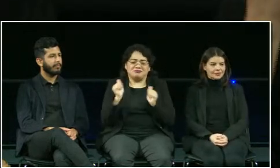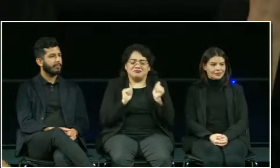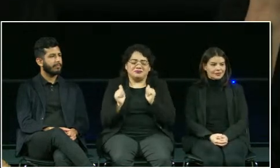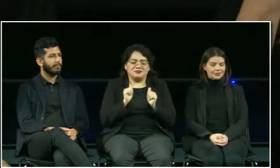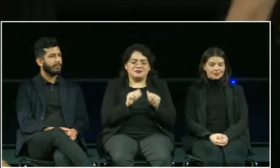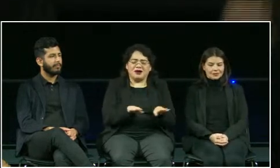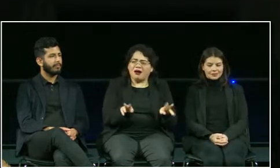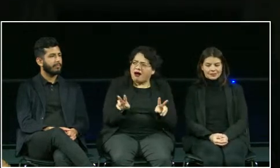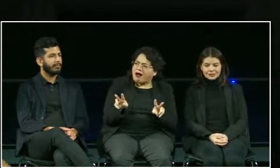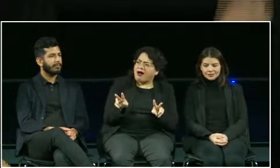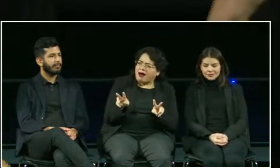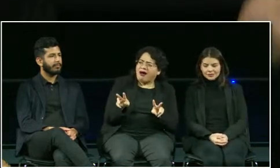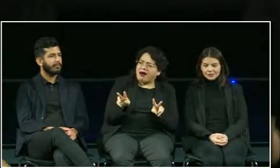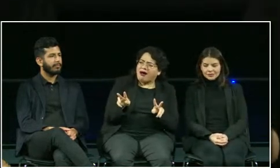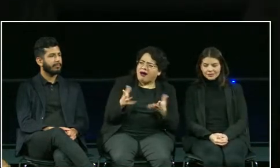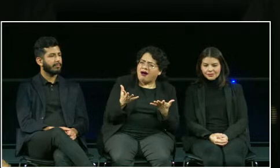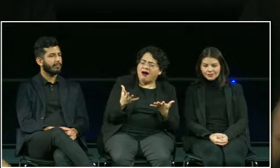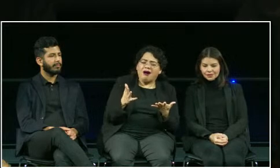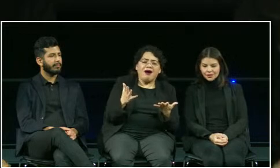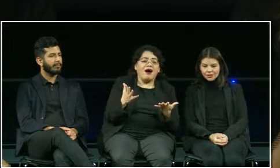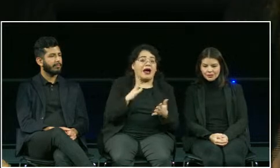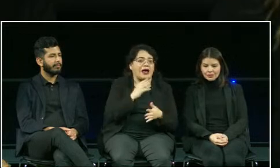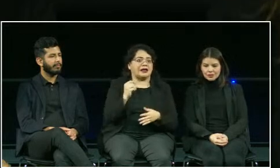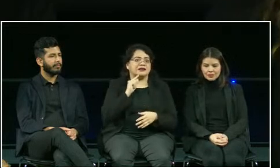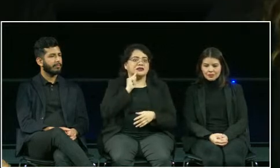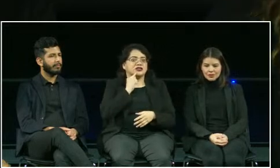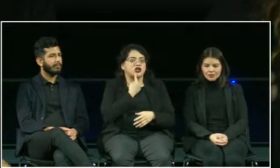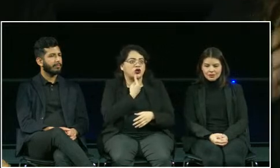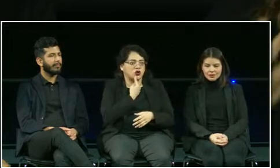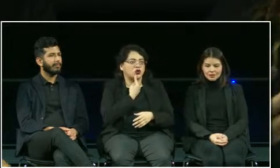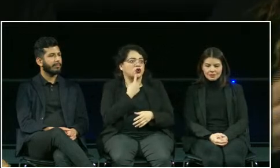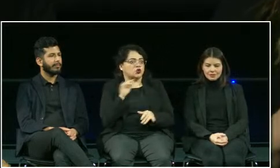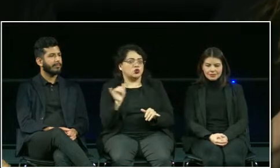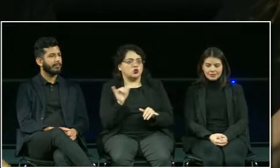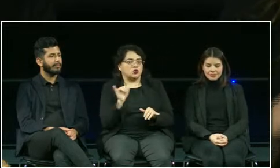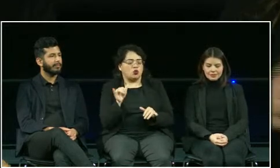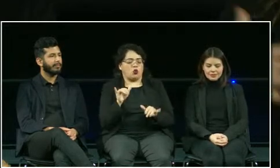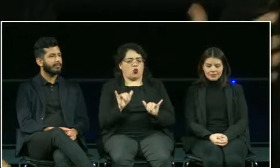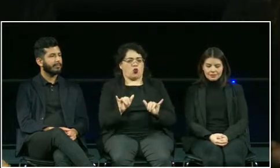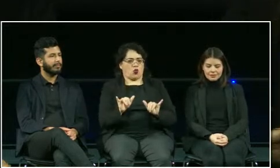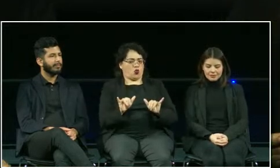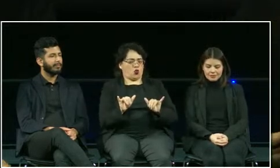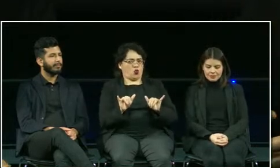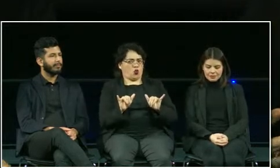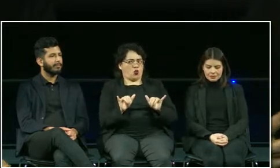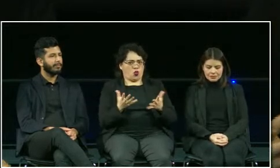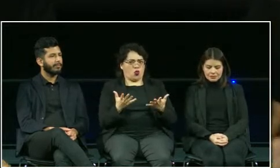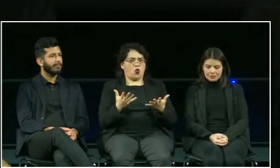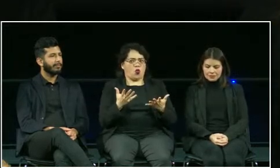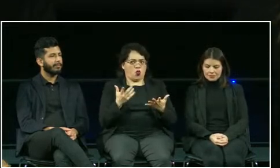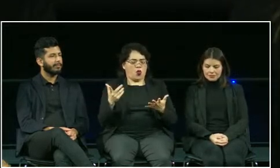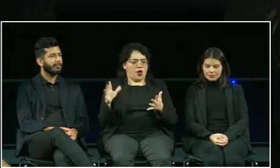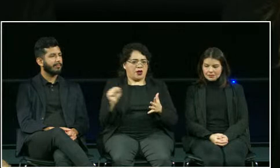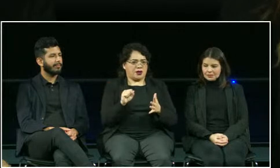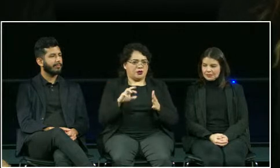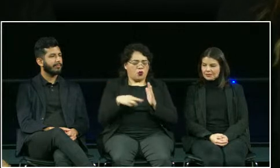with so much serious, yes, serious way. So they accept the